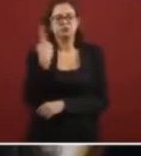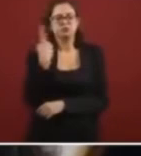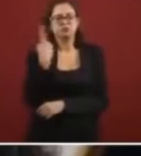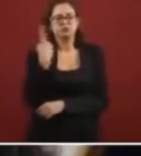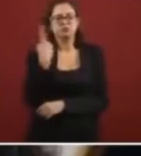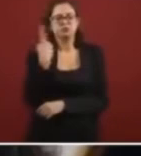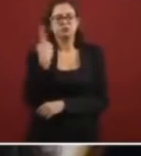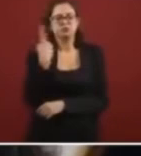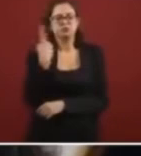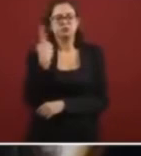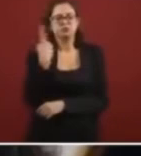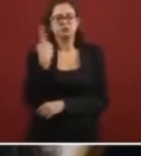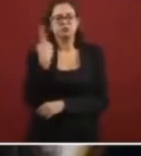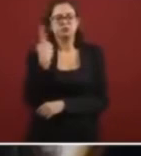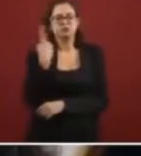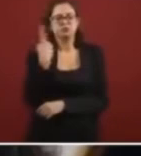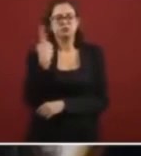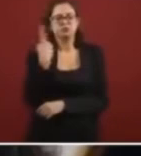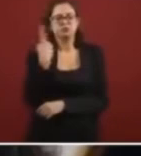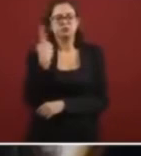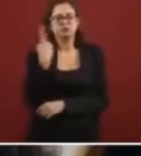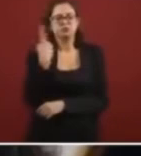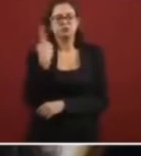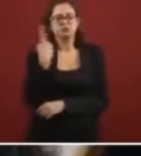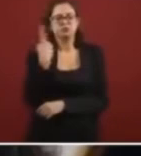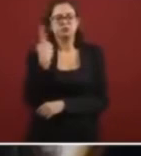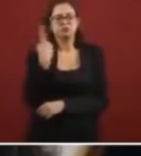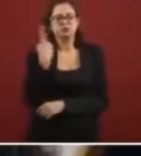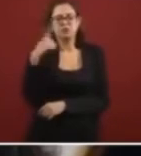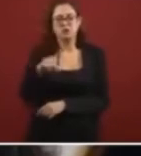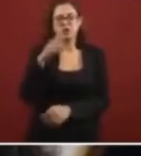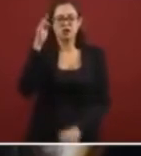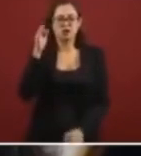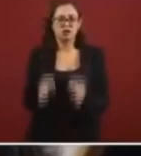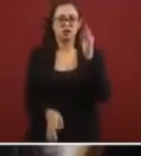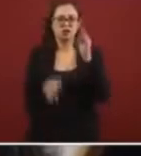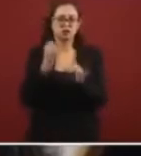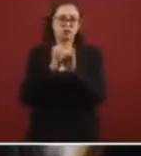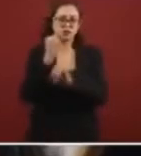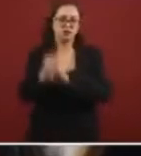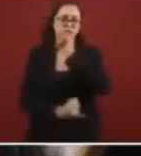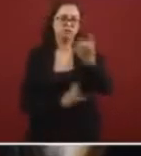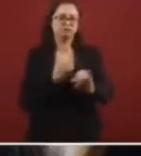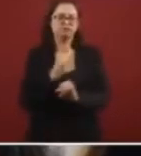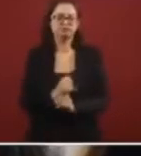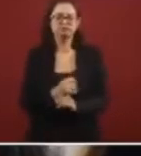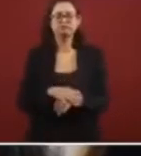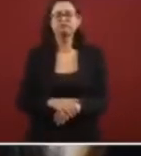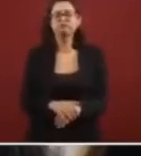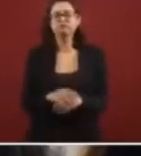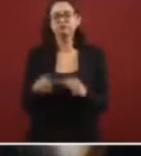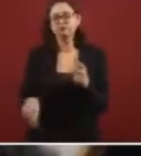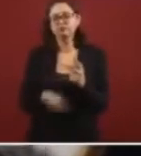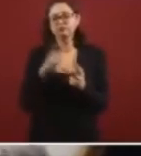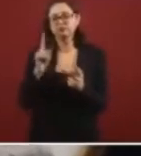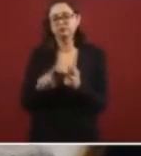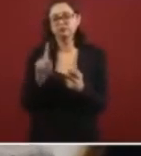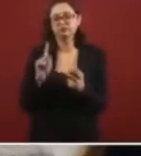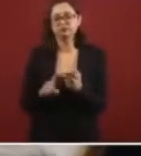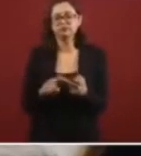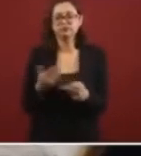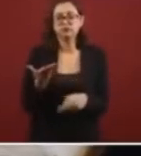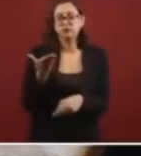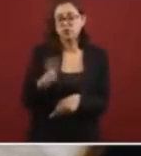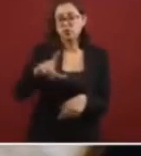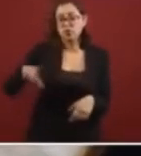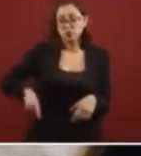tribunal regarding this manner or matter. Internacional. Y en segunda, si su gobierno